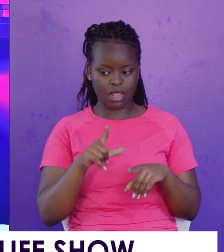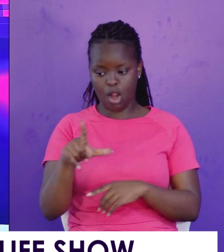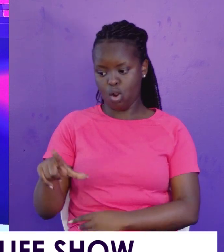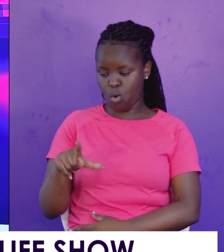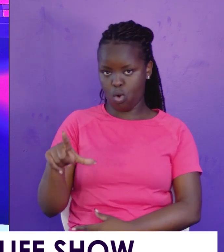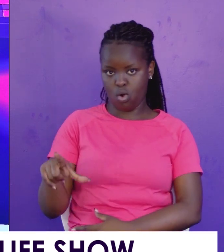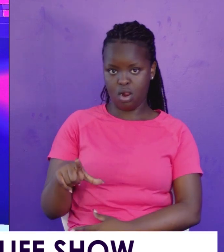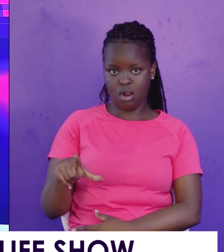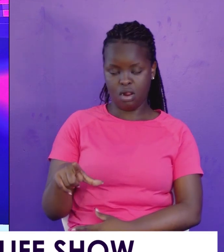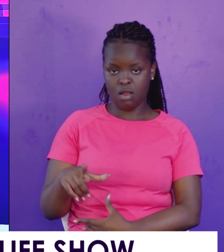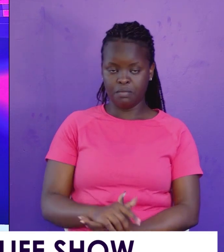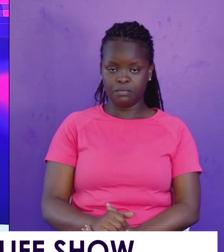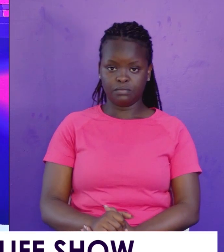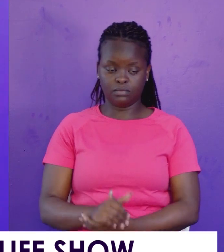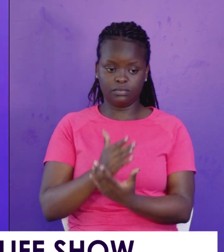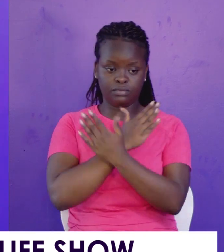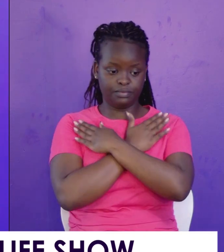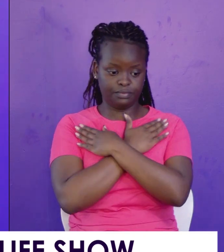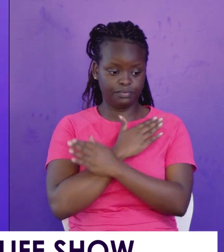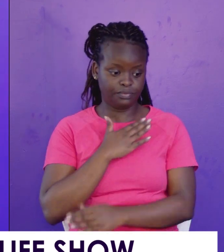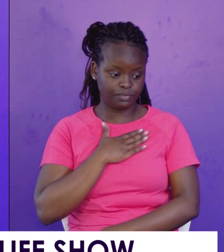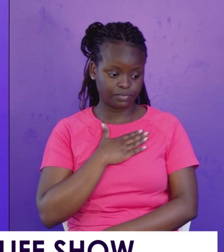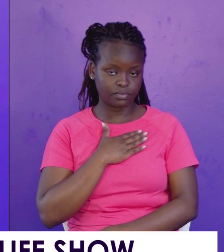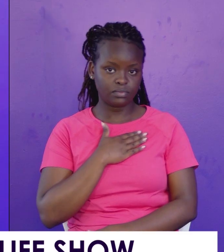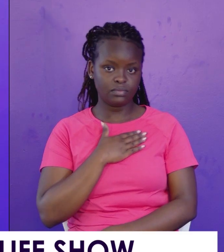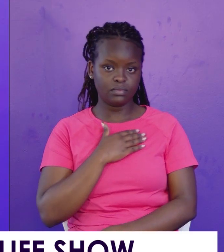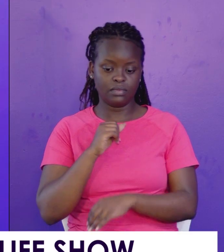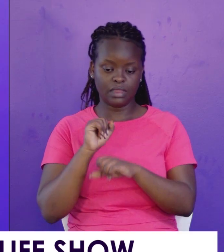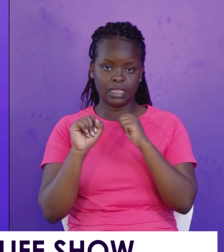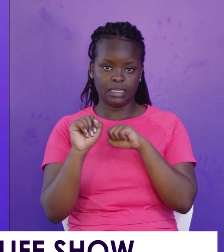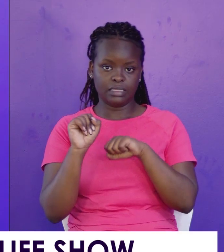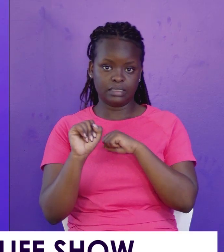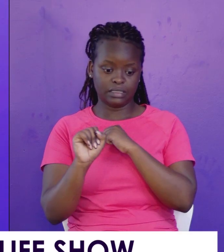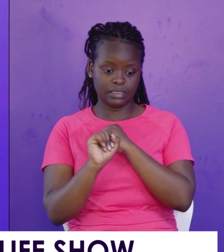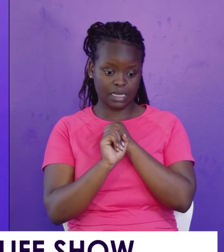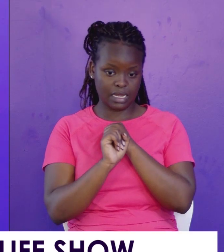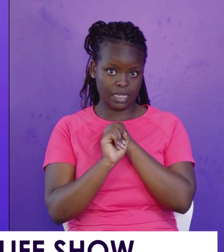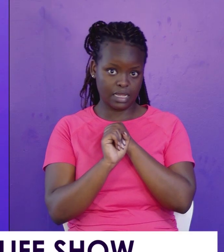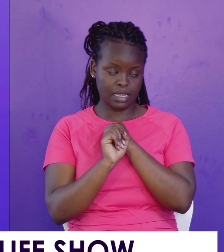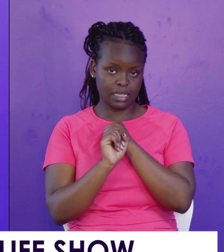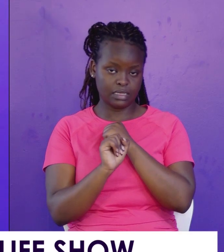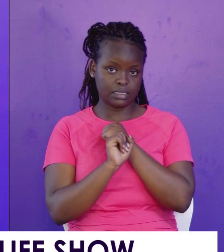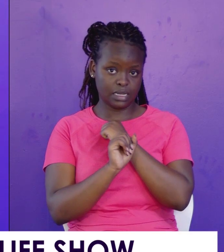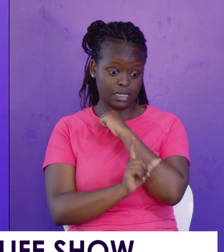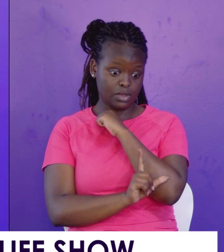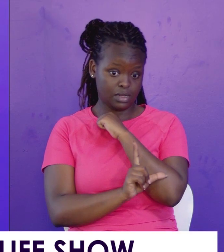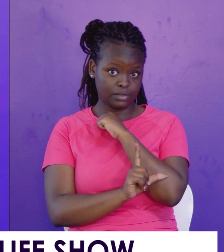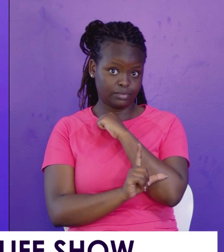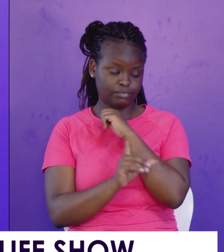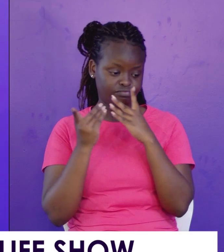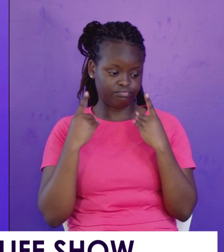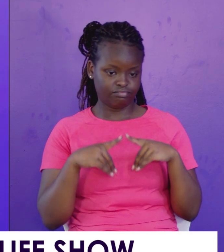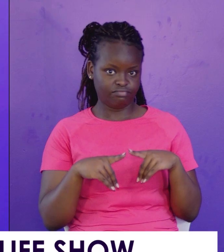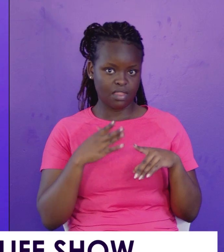attire. Yeah, a friend of mine is ordering Senegalese. Seriously, he wants Senegalese attire. Yeah. I